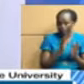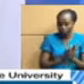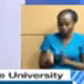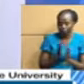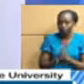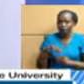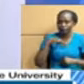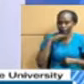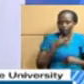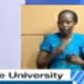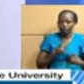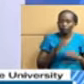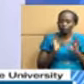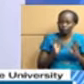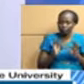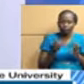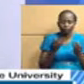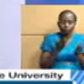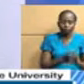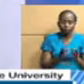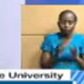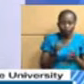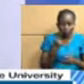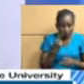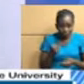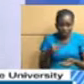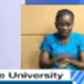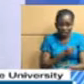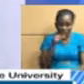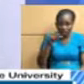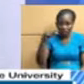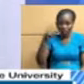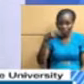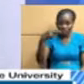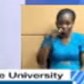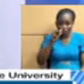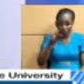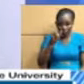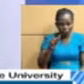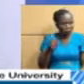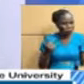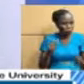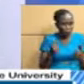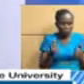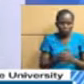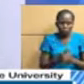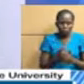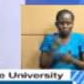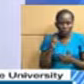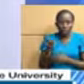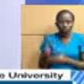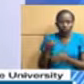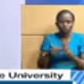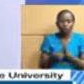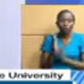tough skin to go through that. Because if you see, Ghana has almost made the U-turn, although on the books they still say they have the national insurance,